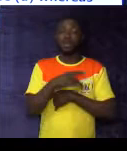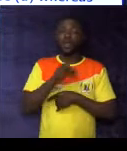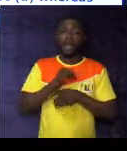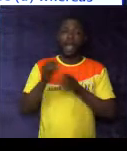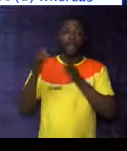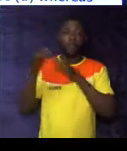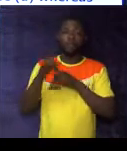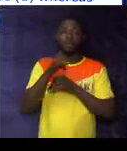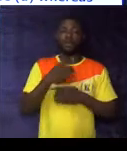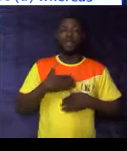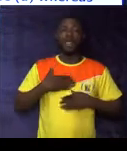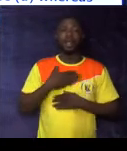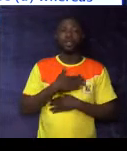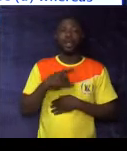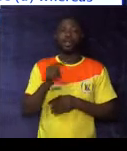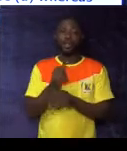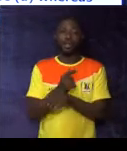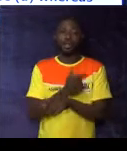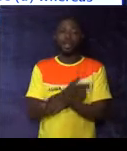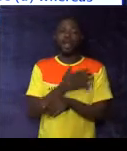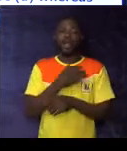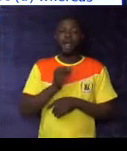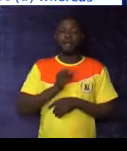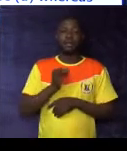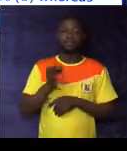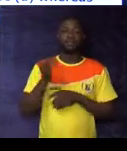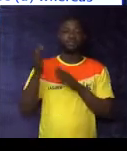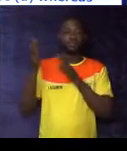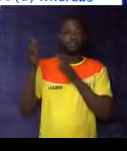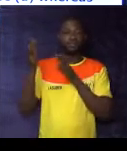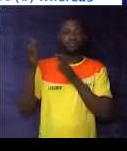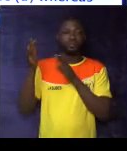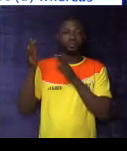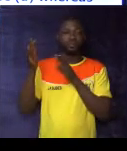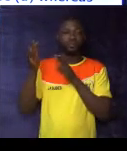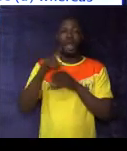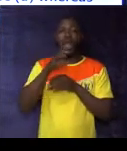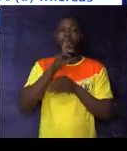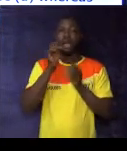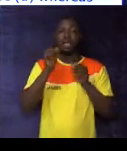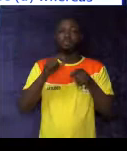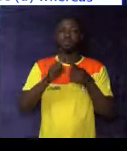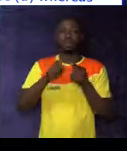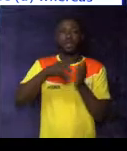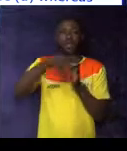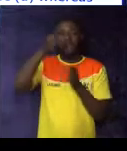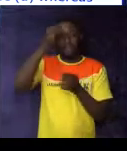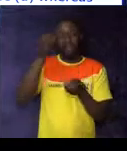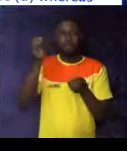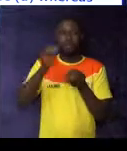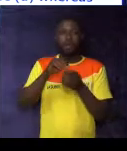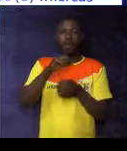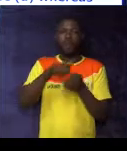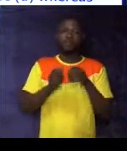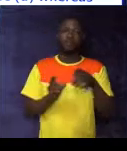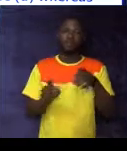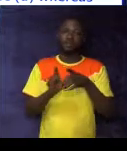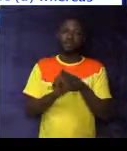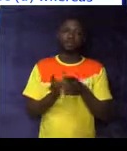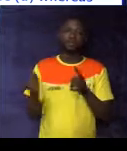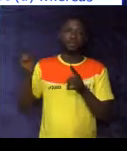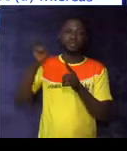today. I hope you enjoyed the lesson, and I hope you are able to learn more